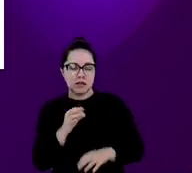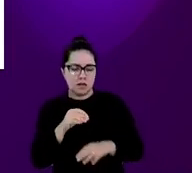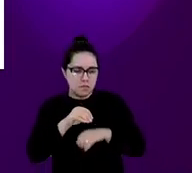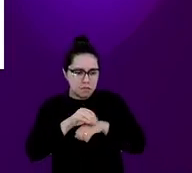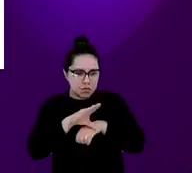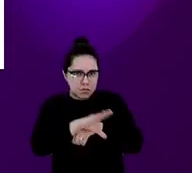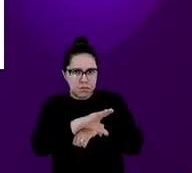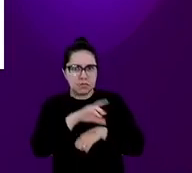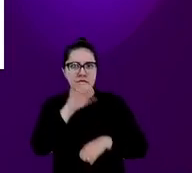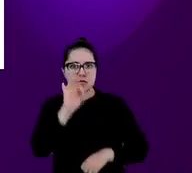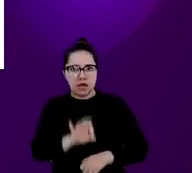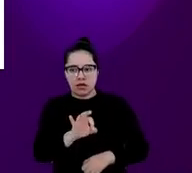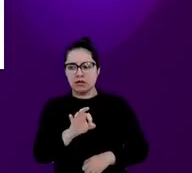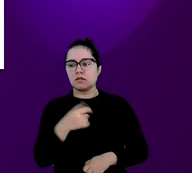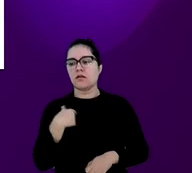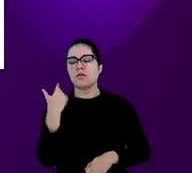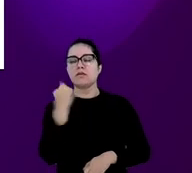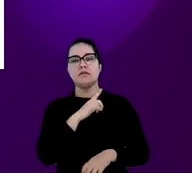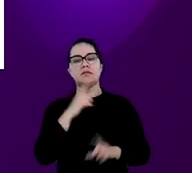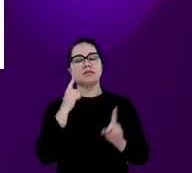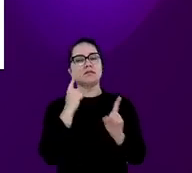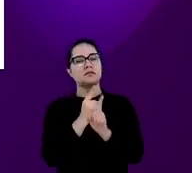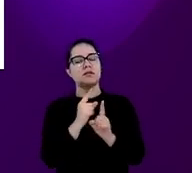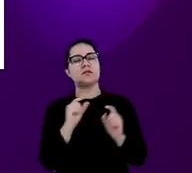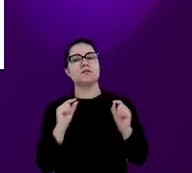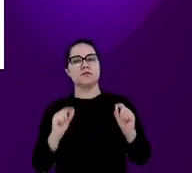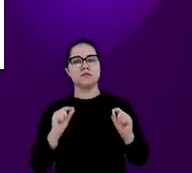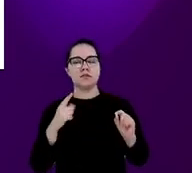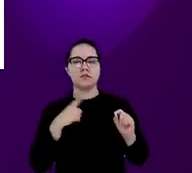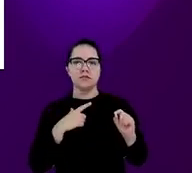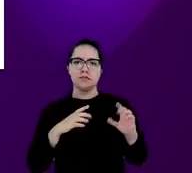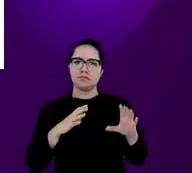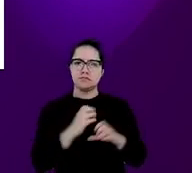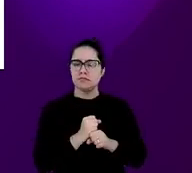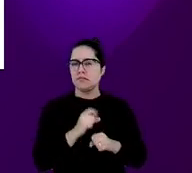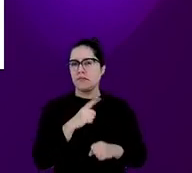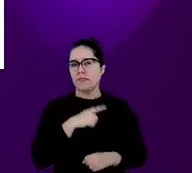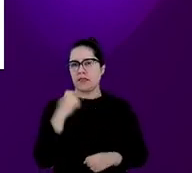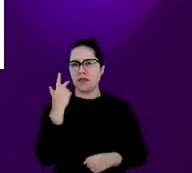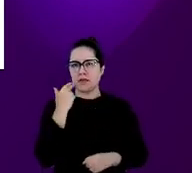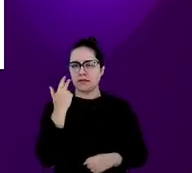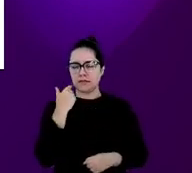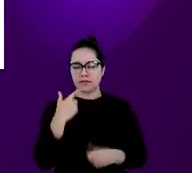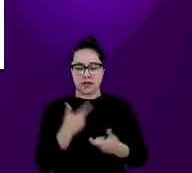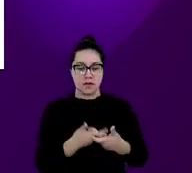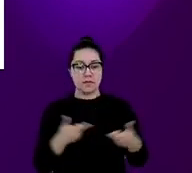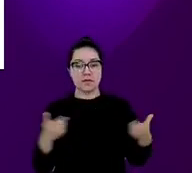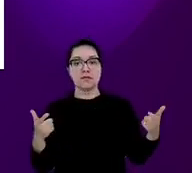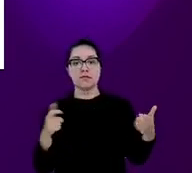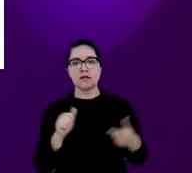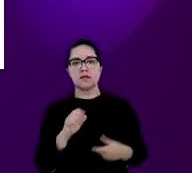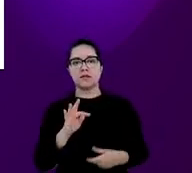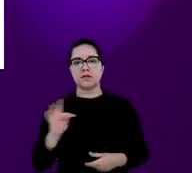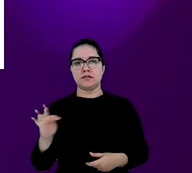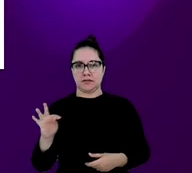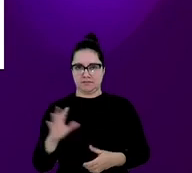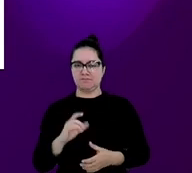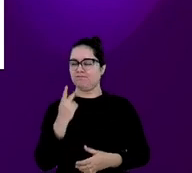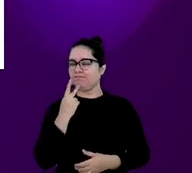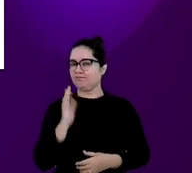different increase in ATP, as he talked before. Here we see an increase